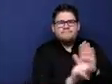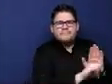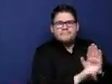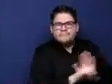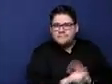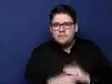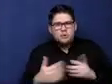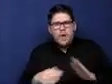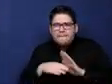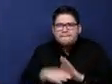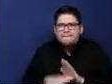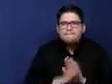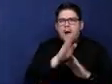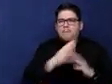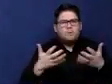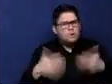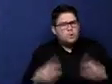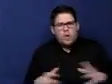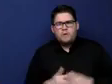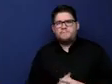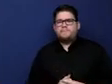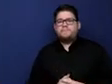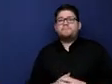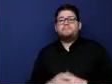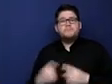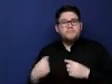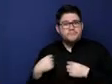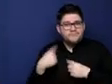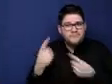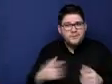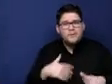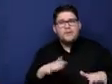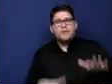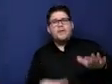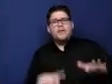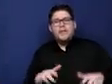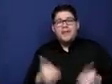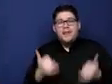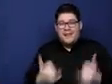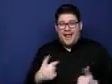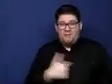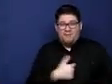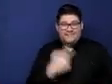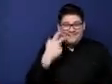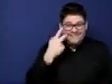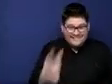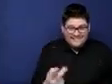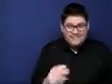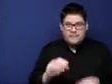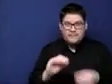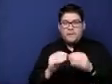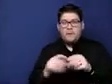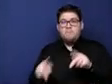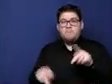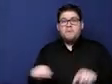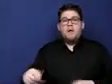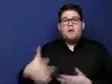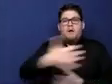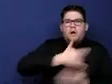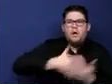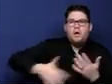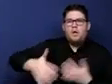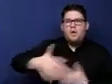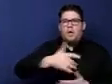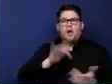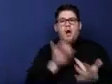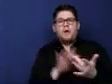that rapid takeoff. And we had been finding a relative balance, but unfortunately what what we're seeing is the numbers of contacts that people